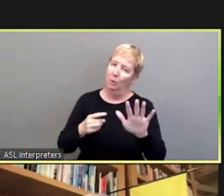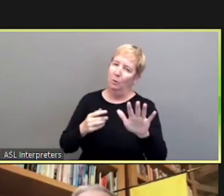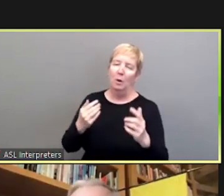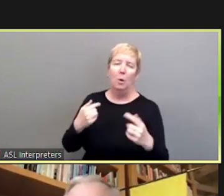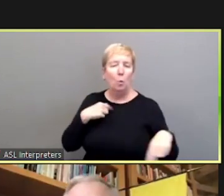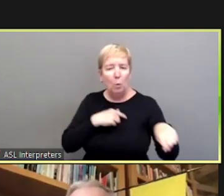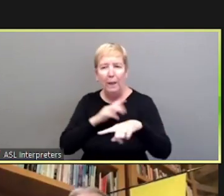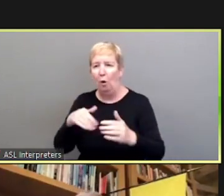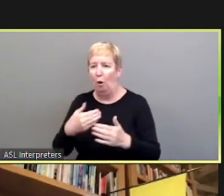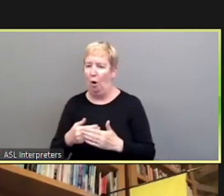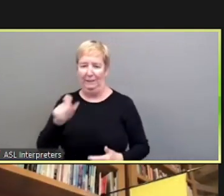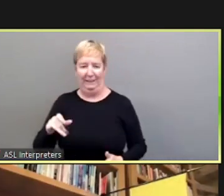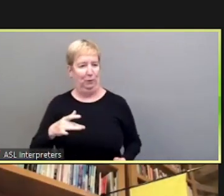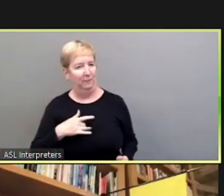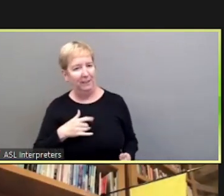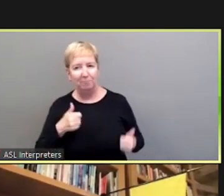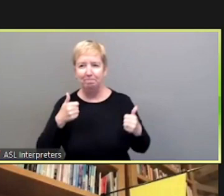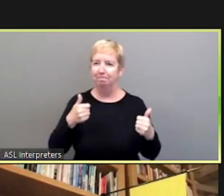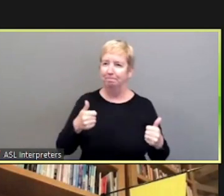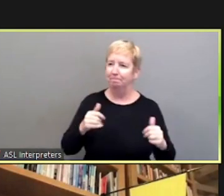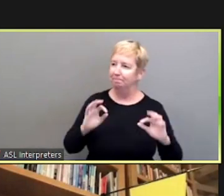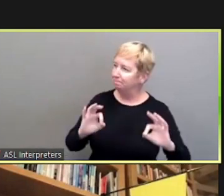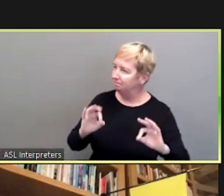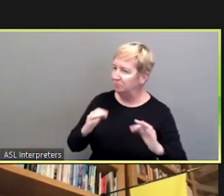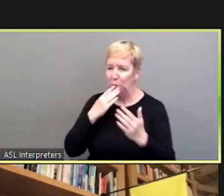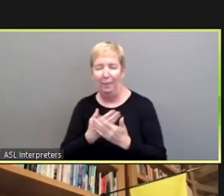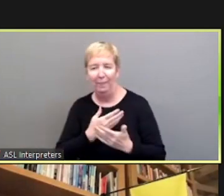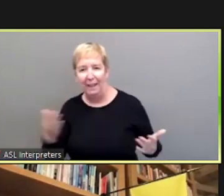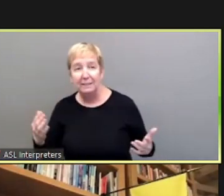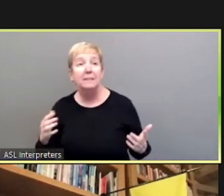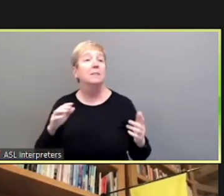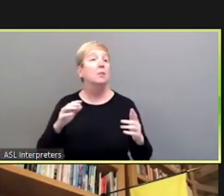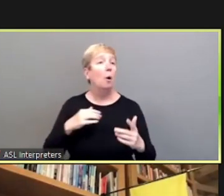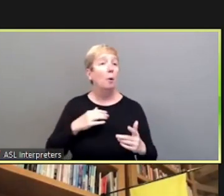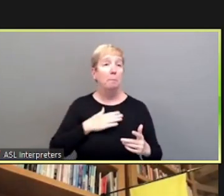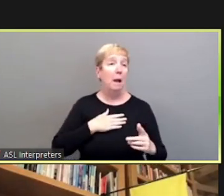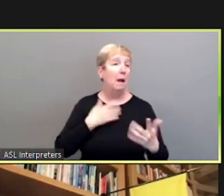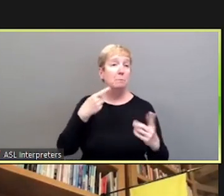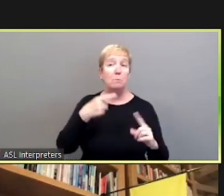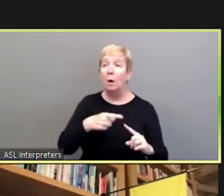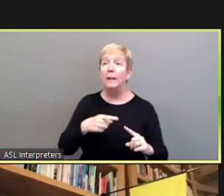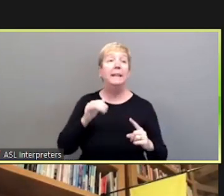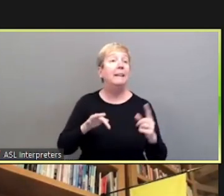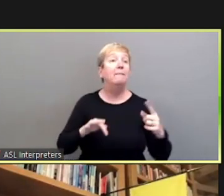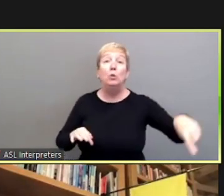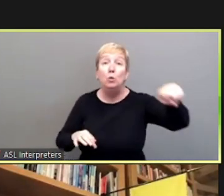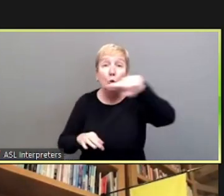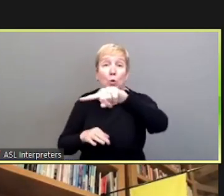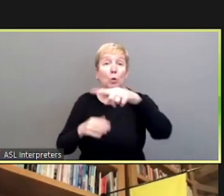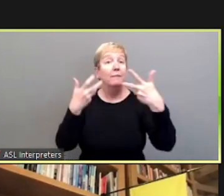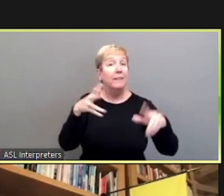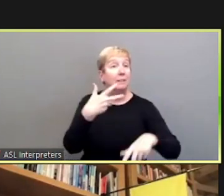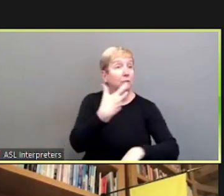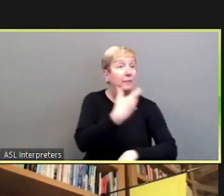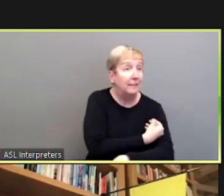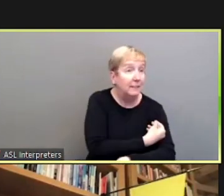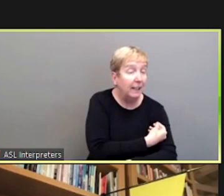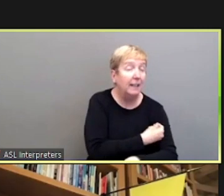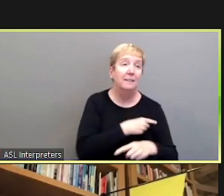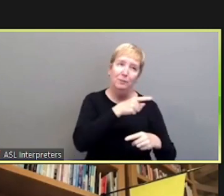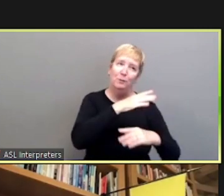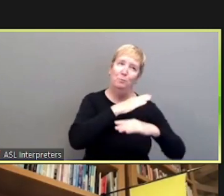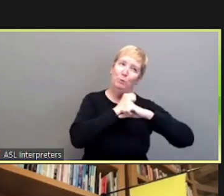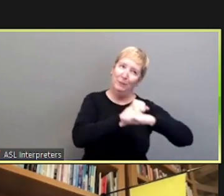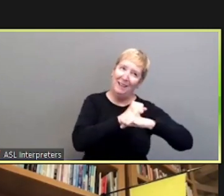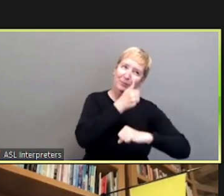but every single person listening today who's gotten a vaccination, you've protected yourself, your family, but you've also